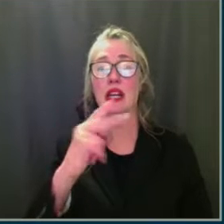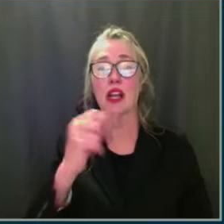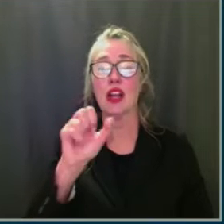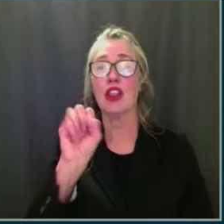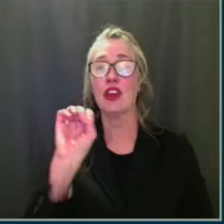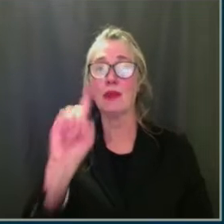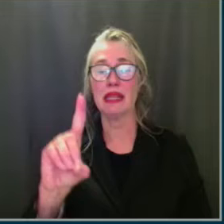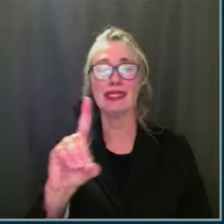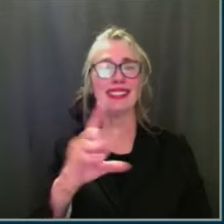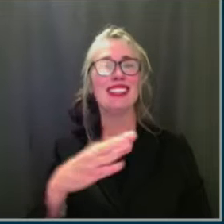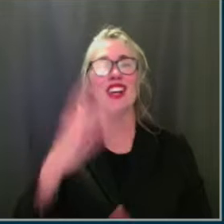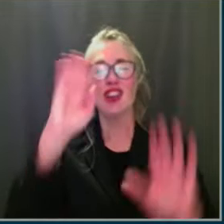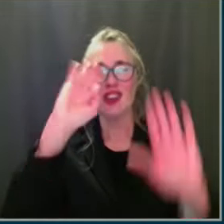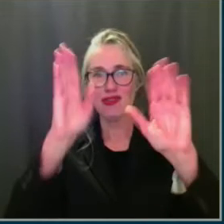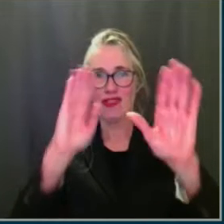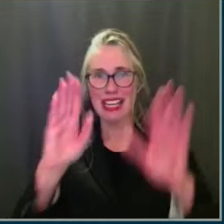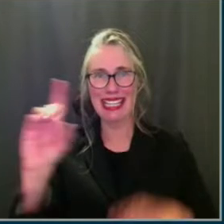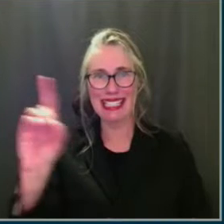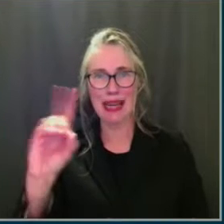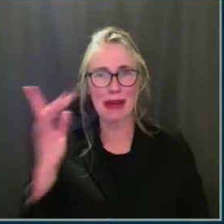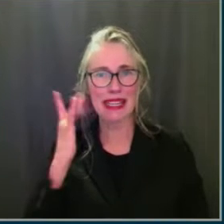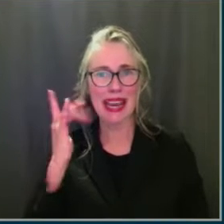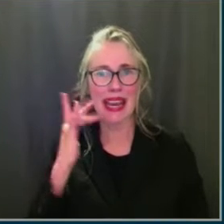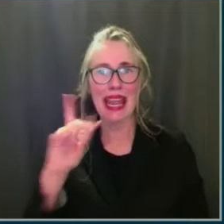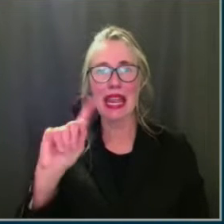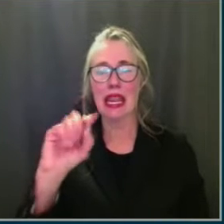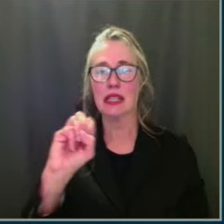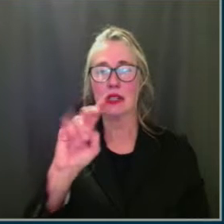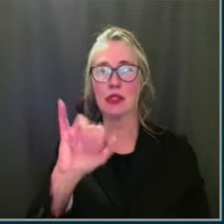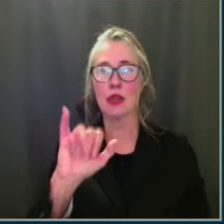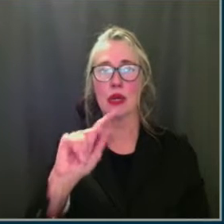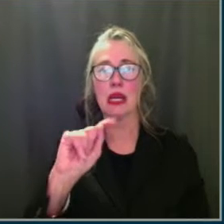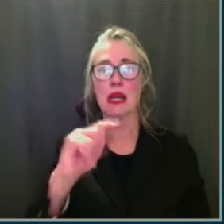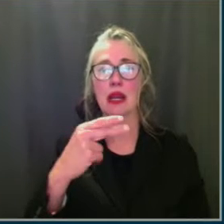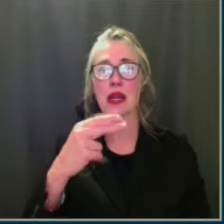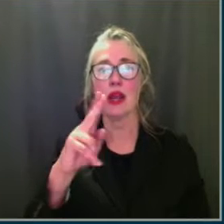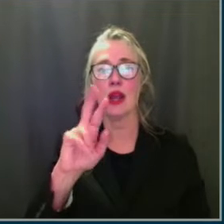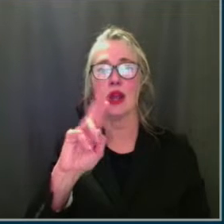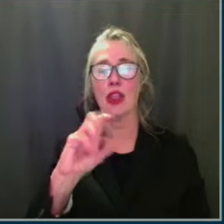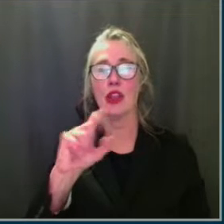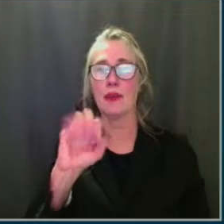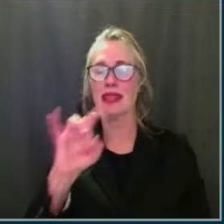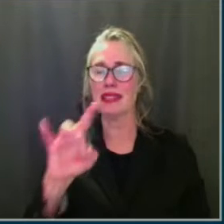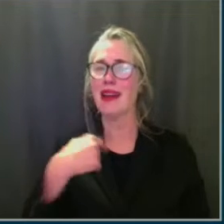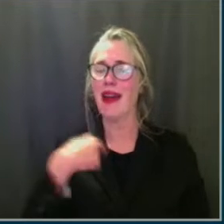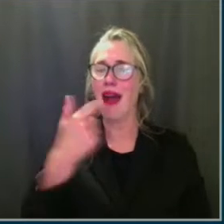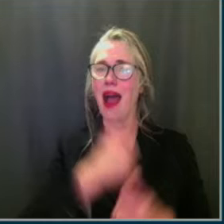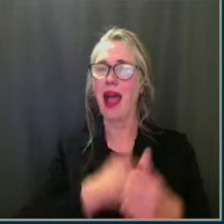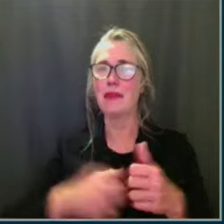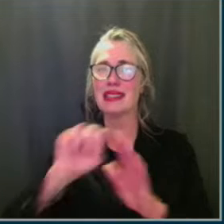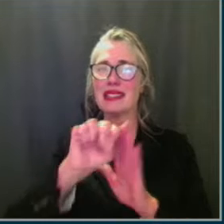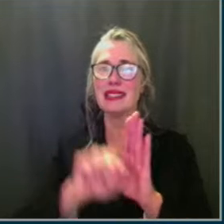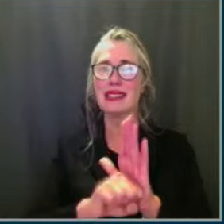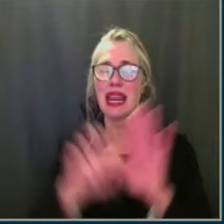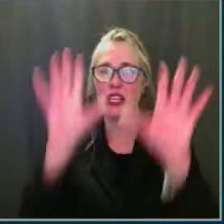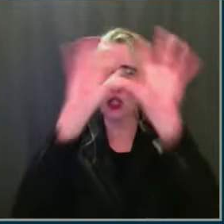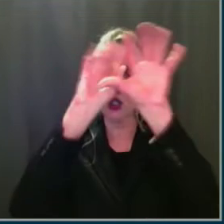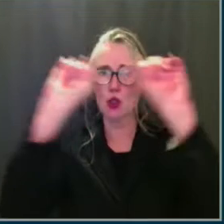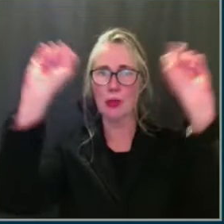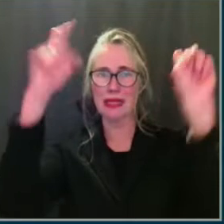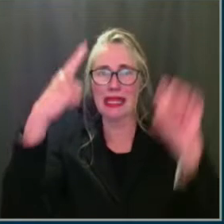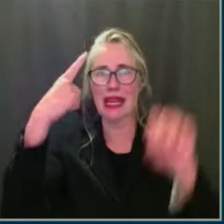Greetings, California Democrats. It's Tony Thurmond. I'm honored to serve as your state superintendent of public instruction.